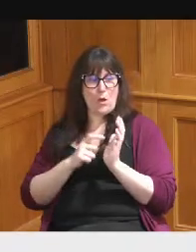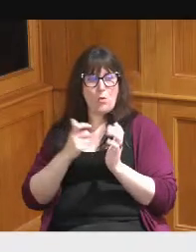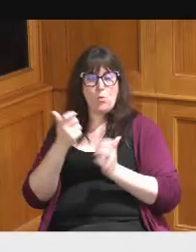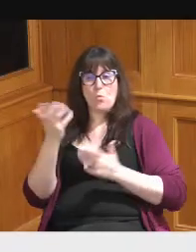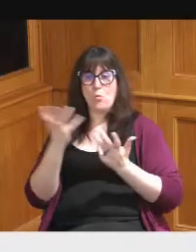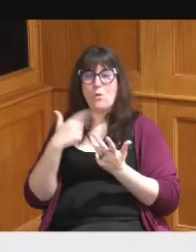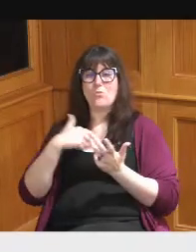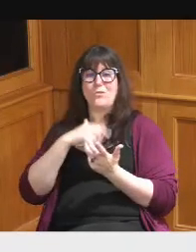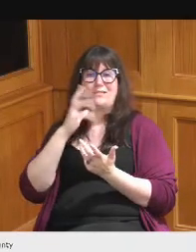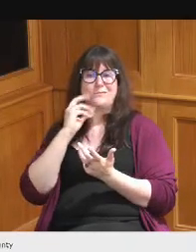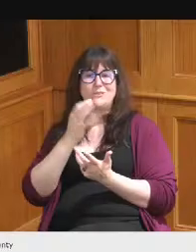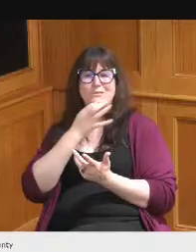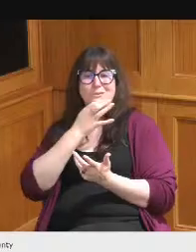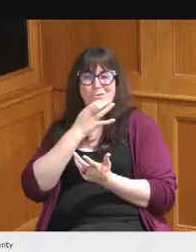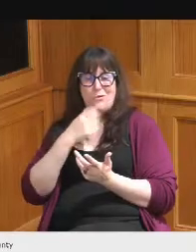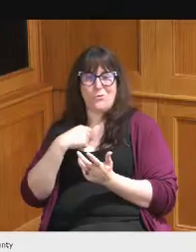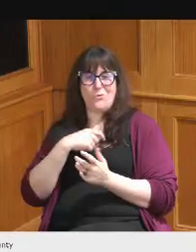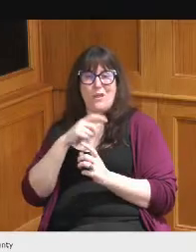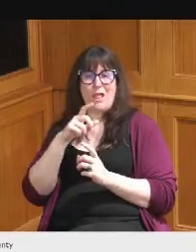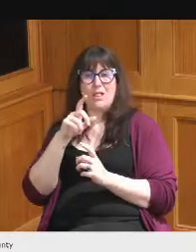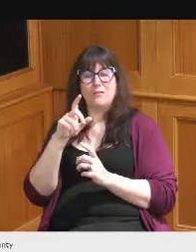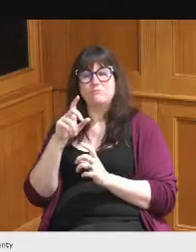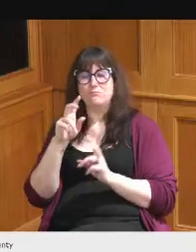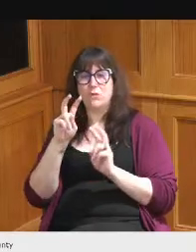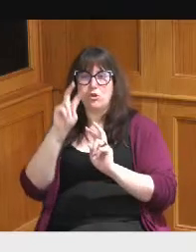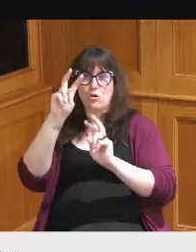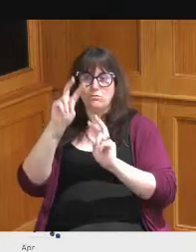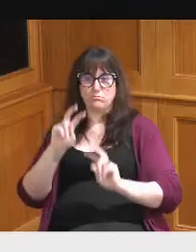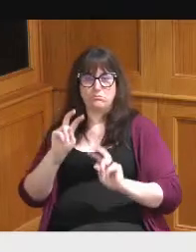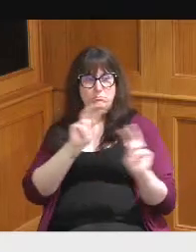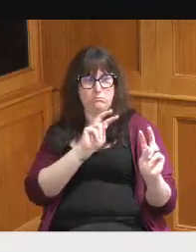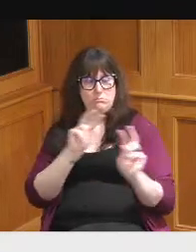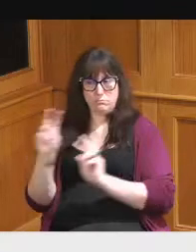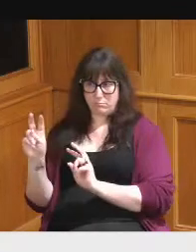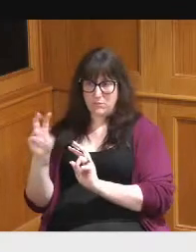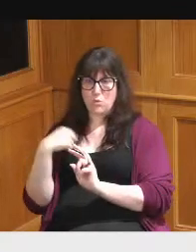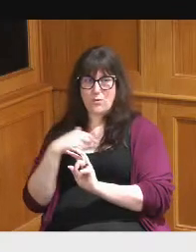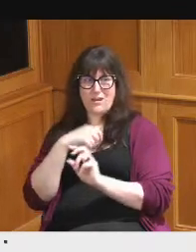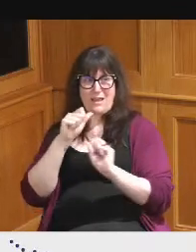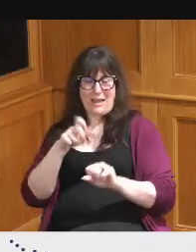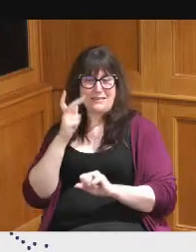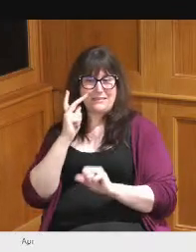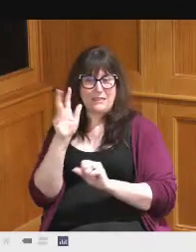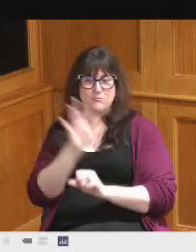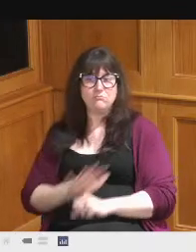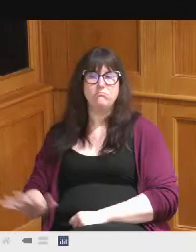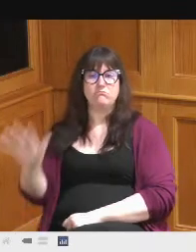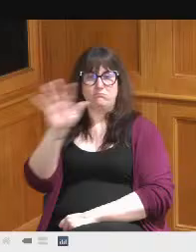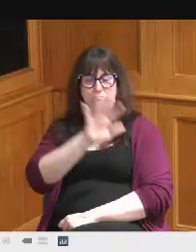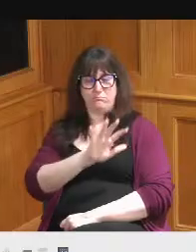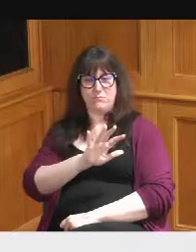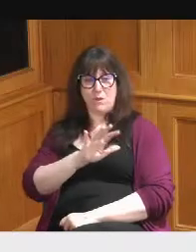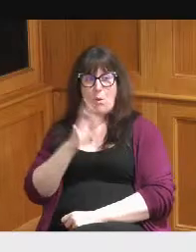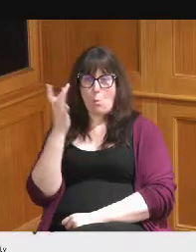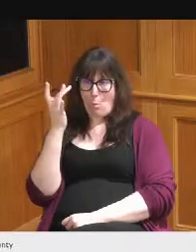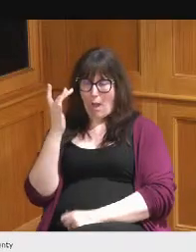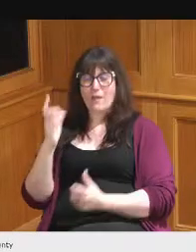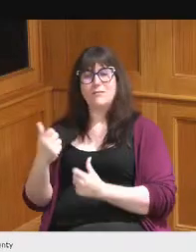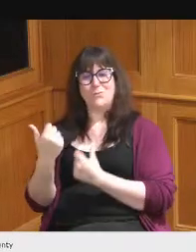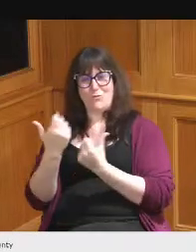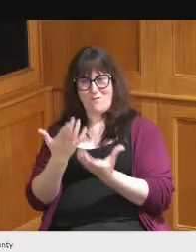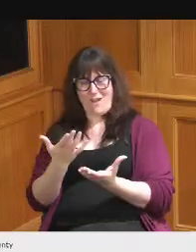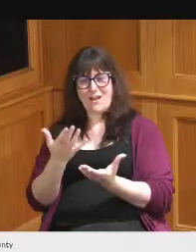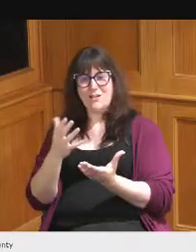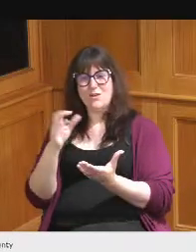can look at the conditions to our immediate east, and so on and so forth. And we can look at all of those data because they're provided by the